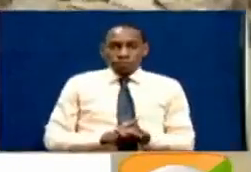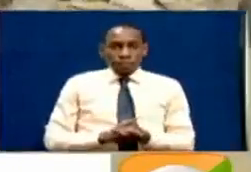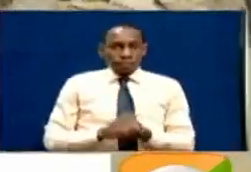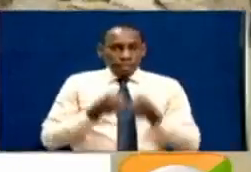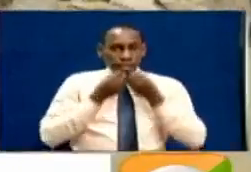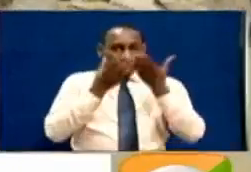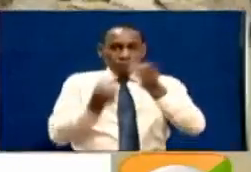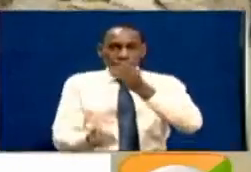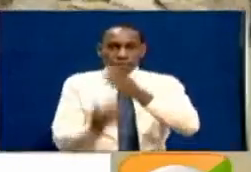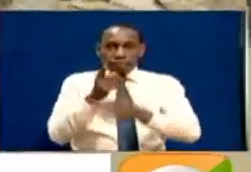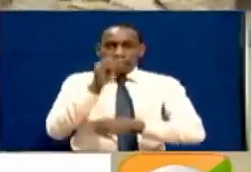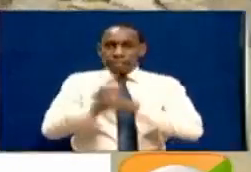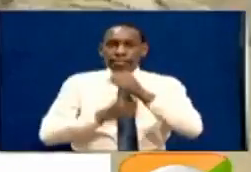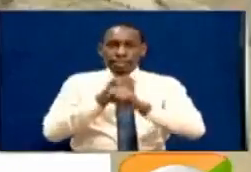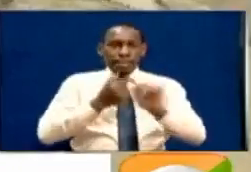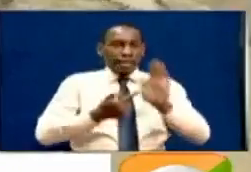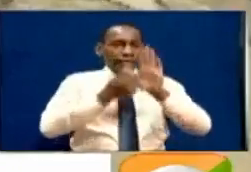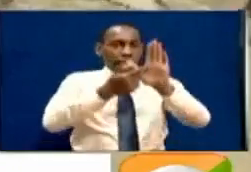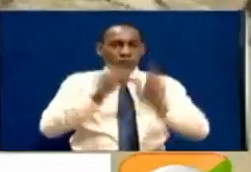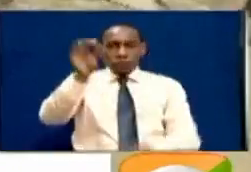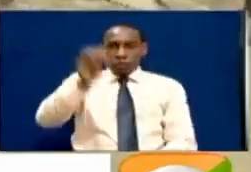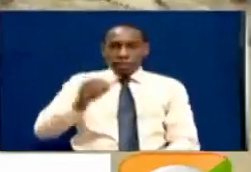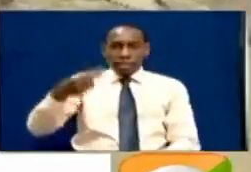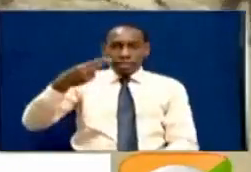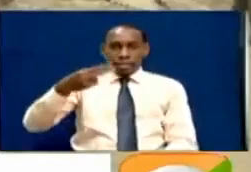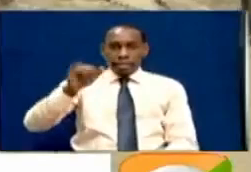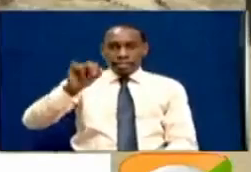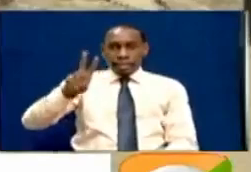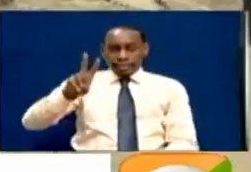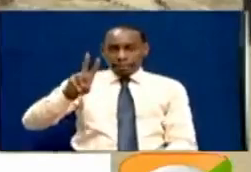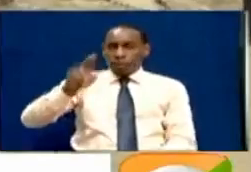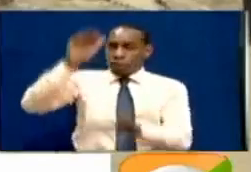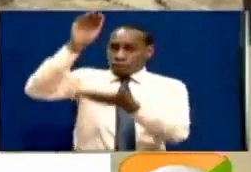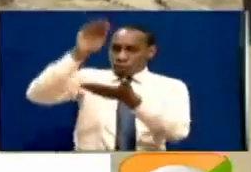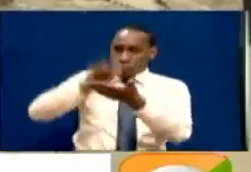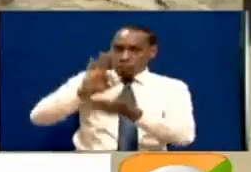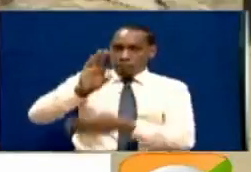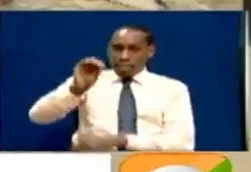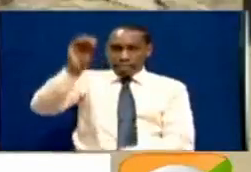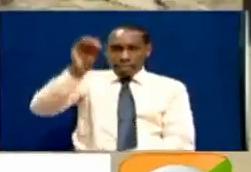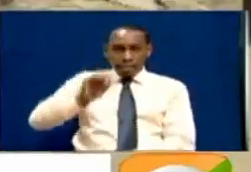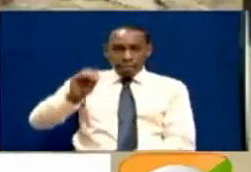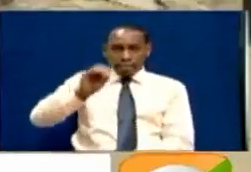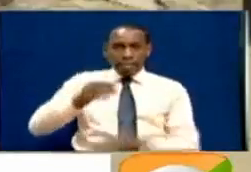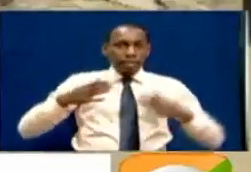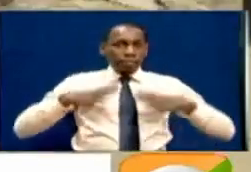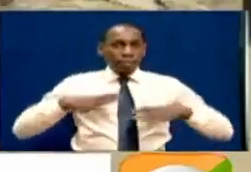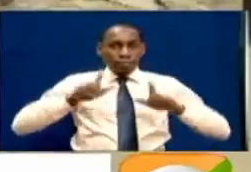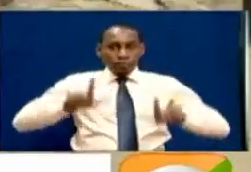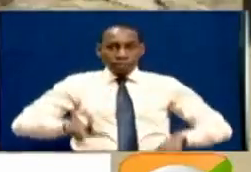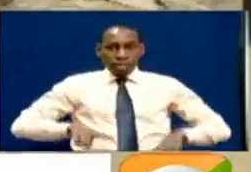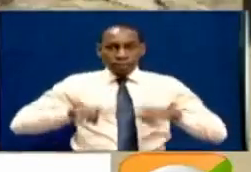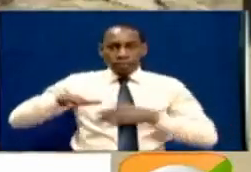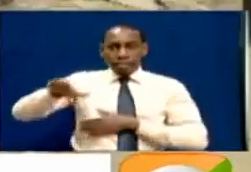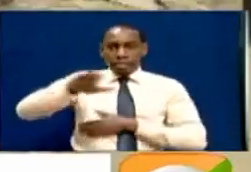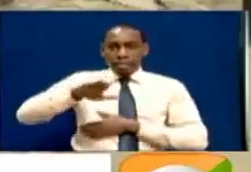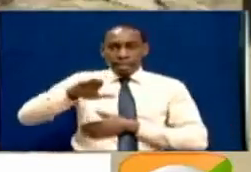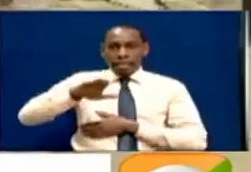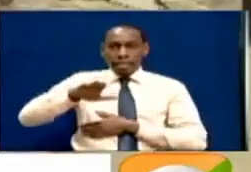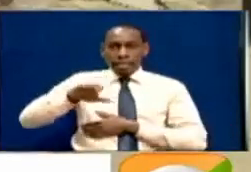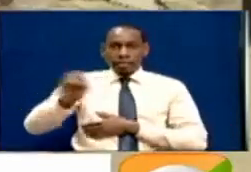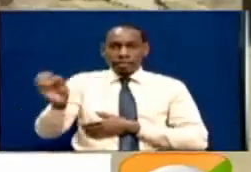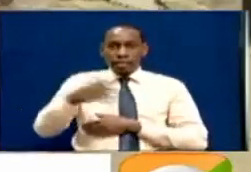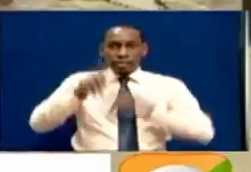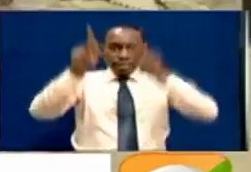data released this year indicates that the rate of HIV infections has gone down by 30%, for residents residing within the informal sectors